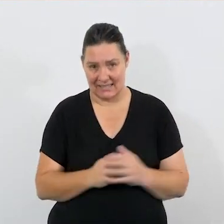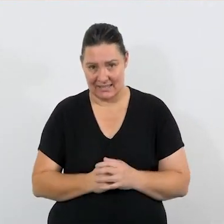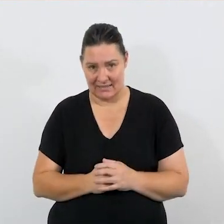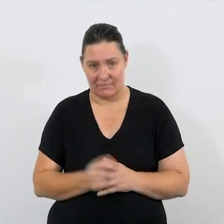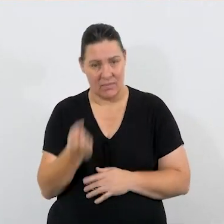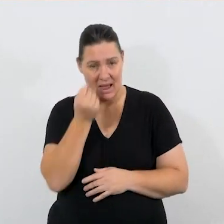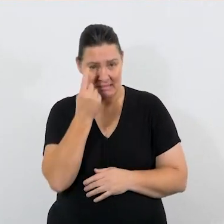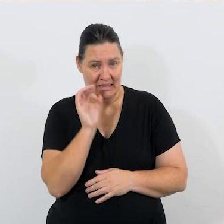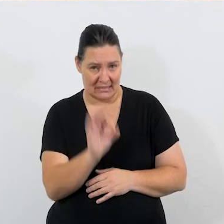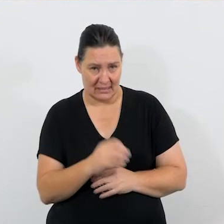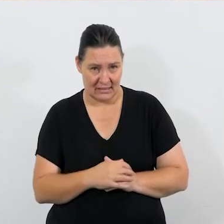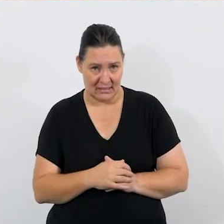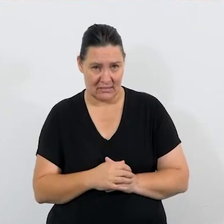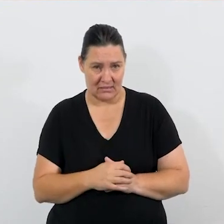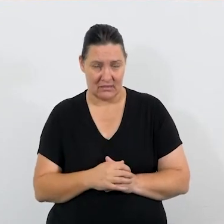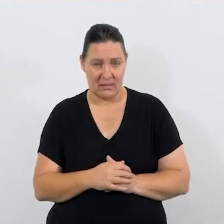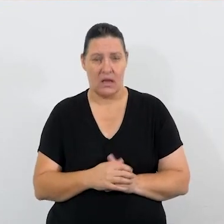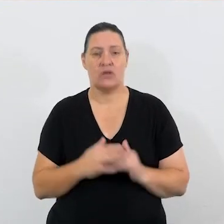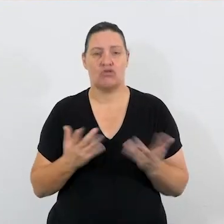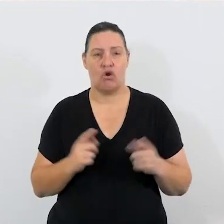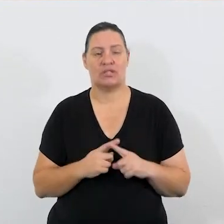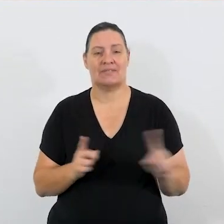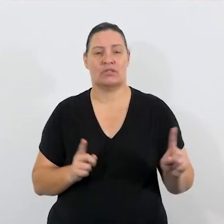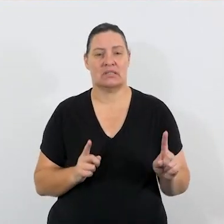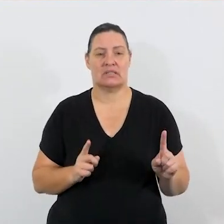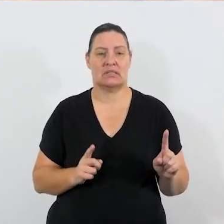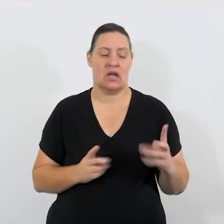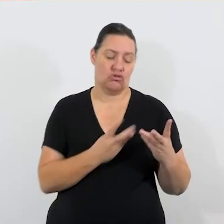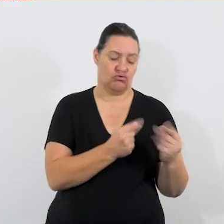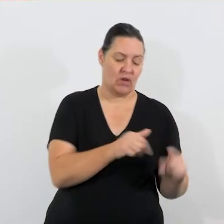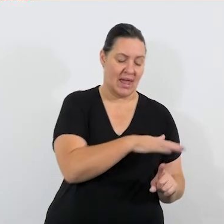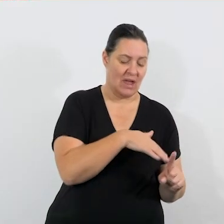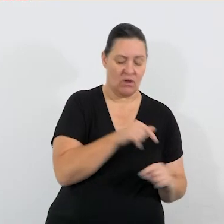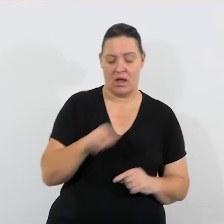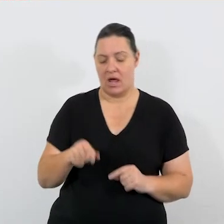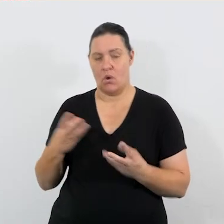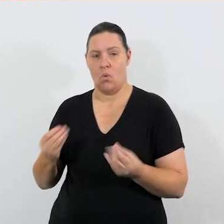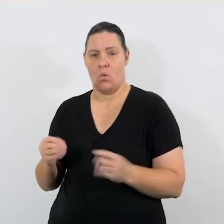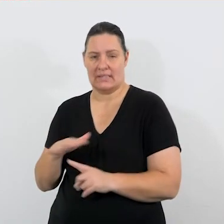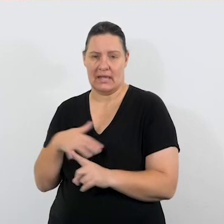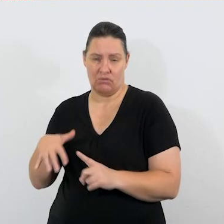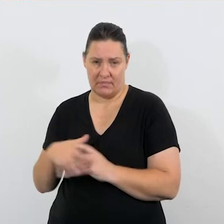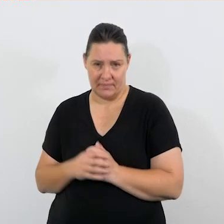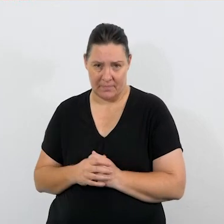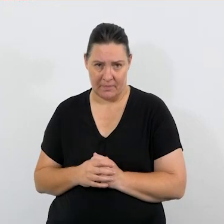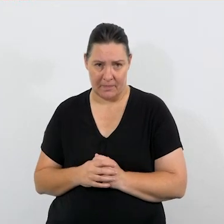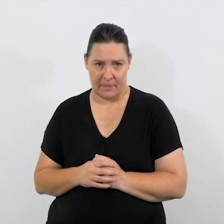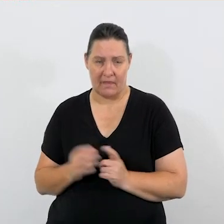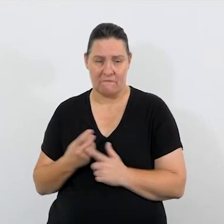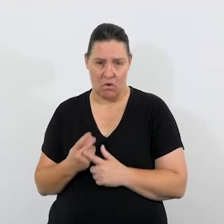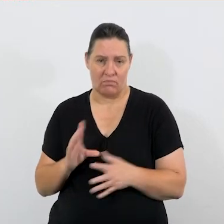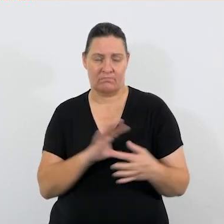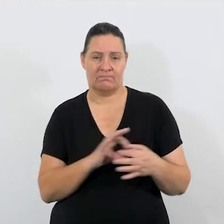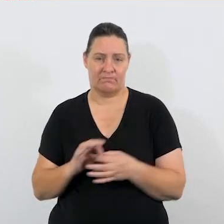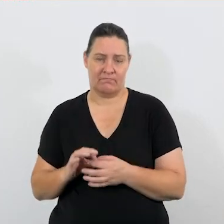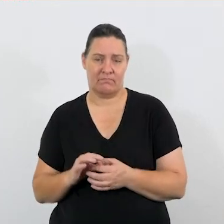very sense to you guys, and you understood the difference between a dry area and a humid area in terms of